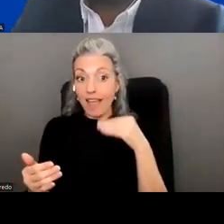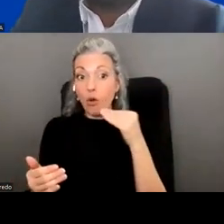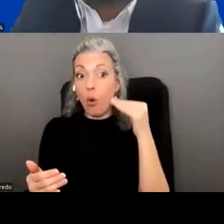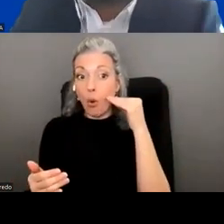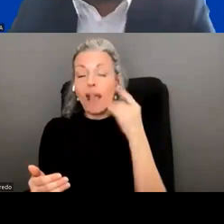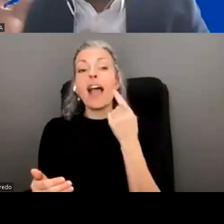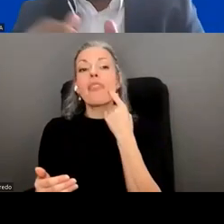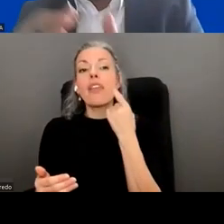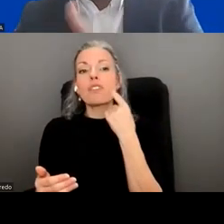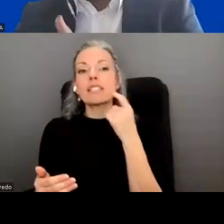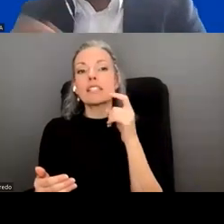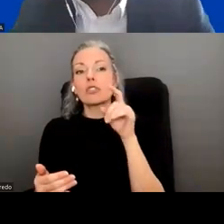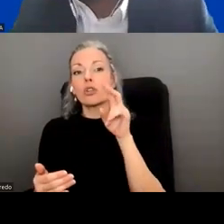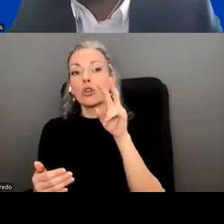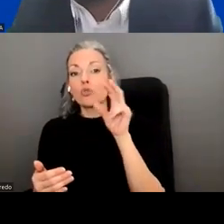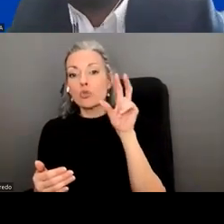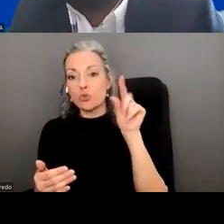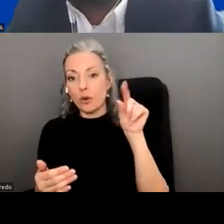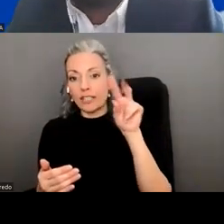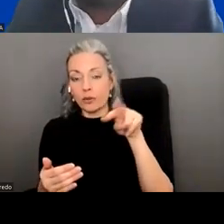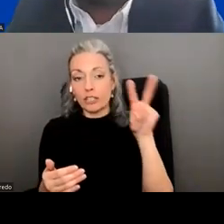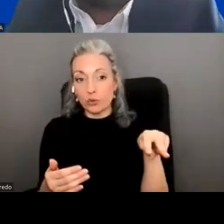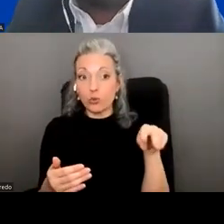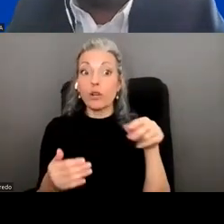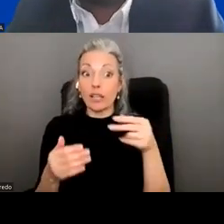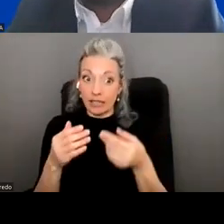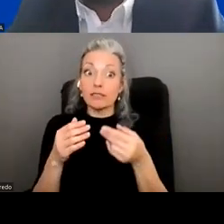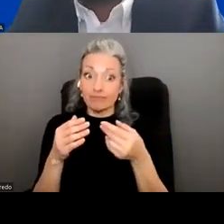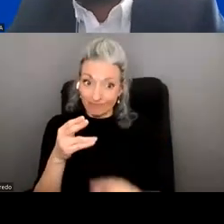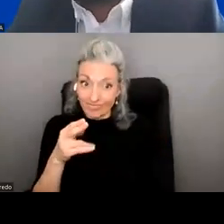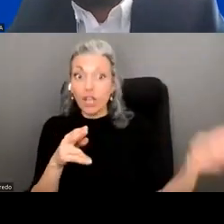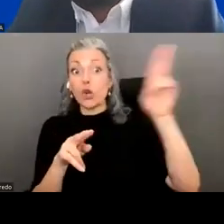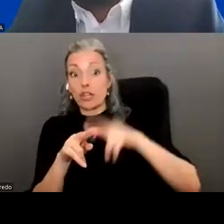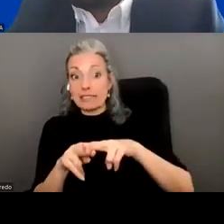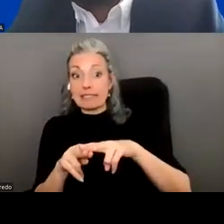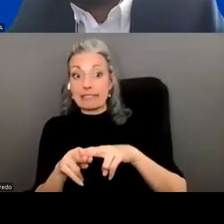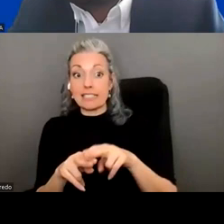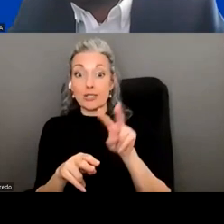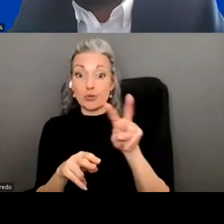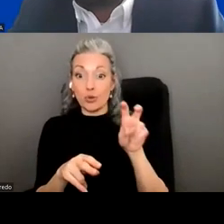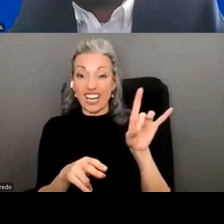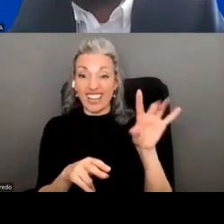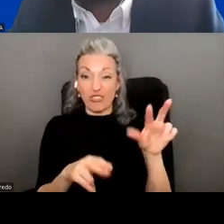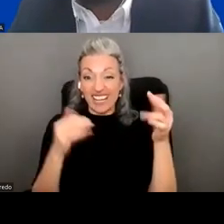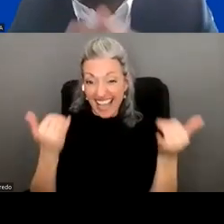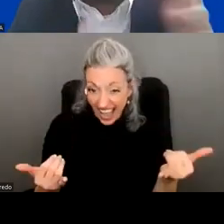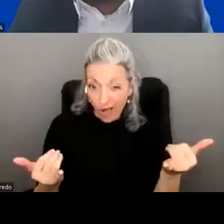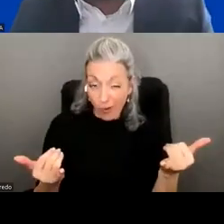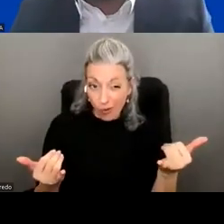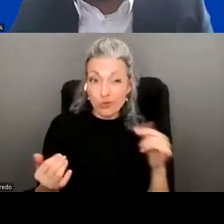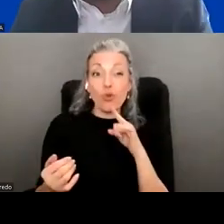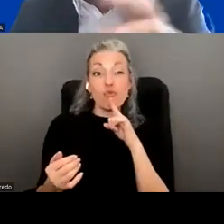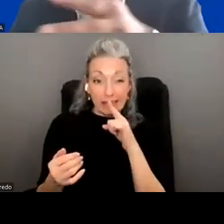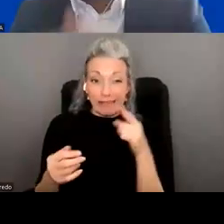year in 2022, that number's increased a lot. Unfortunately, is 283 now. And that's what's driving the status bar, which says getting worse. We're comparing